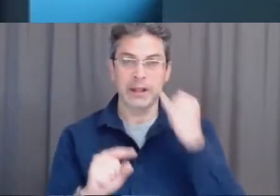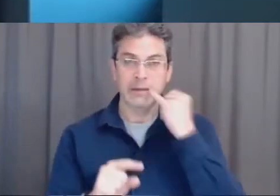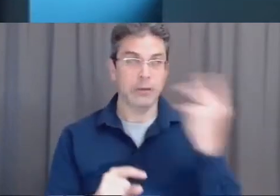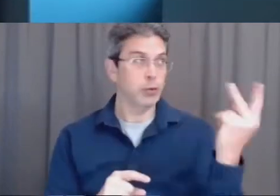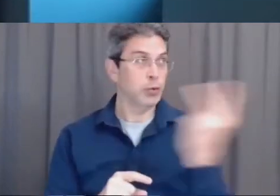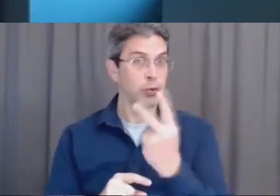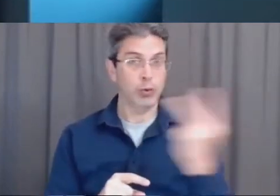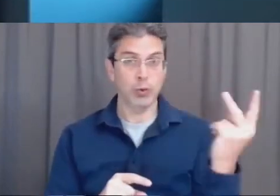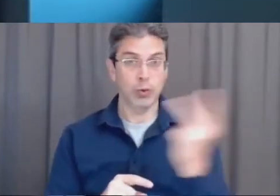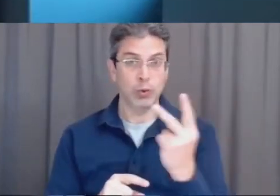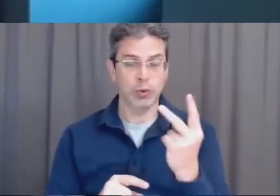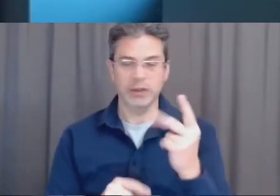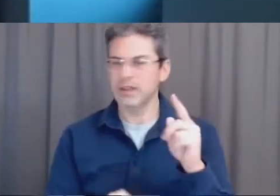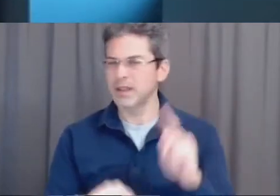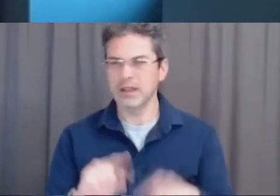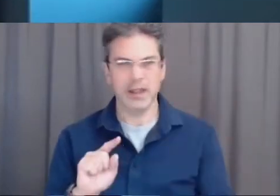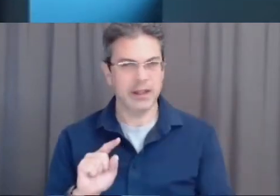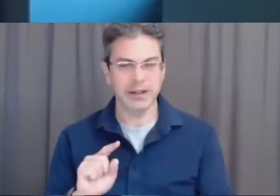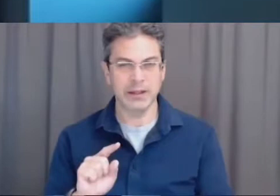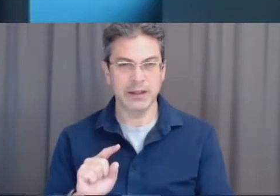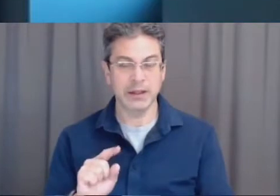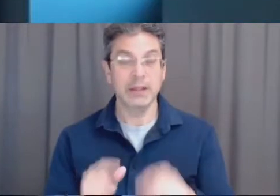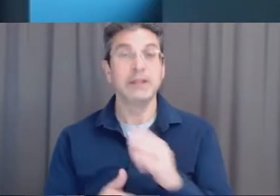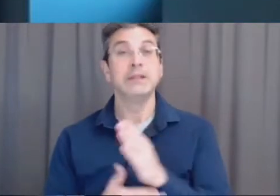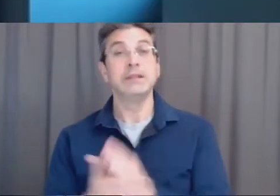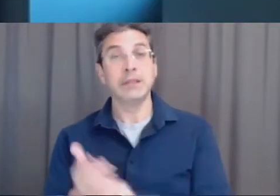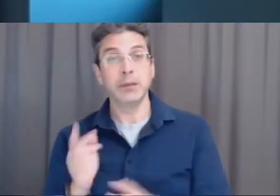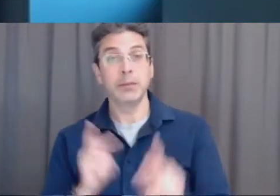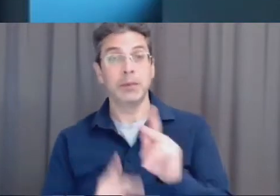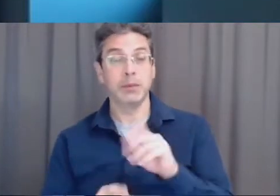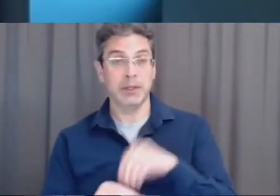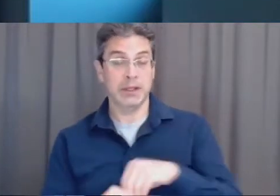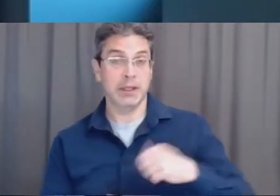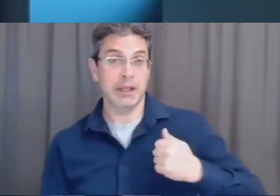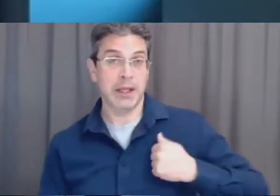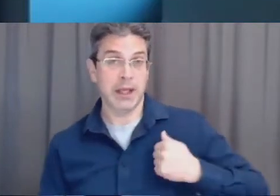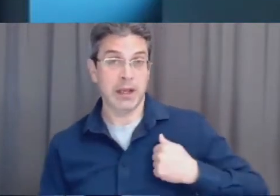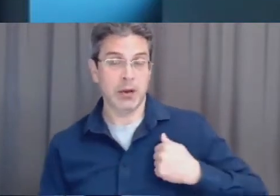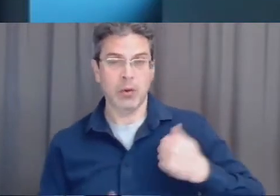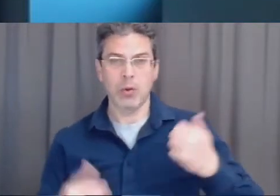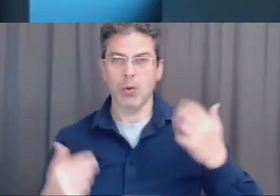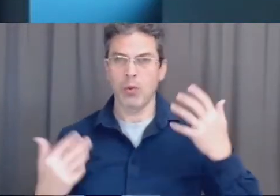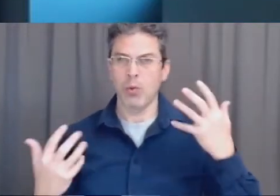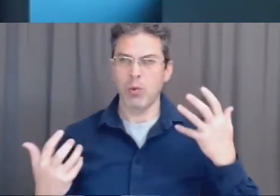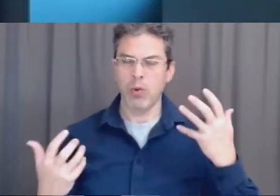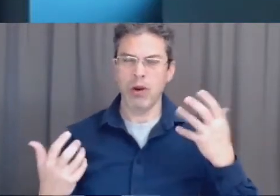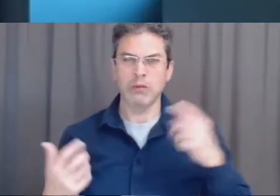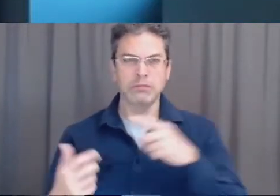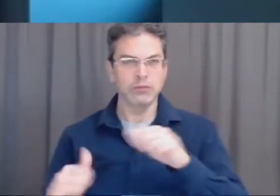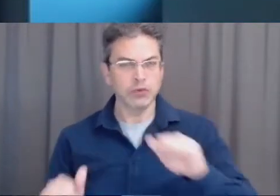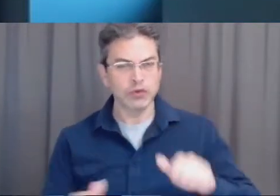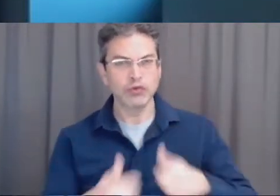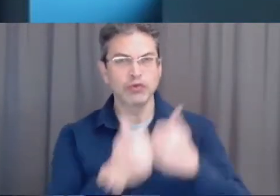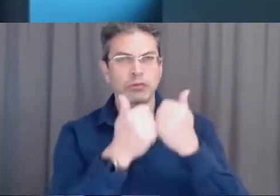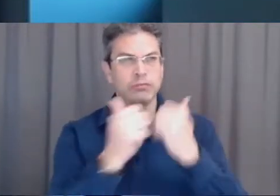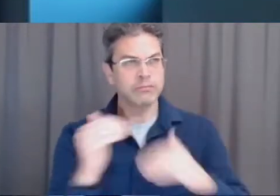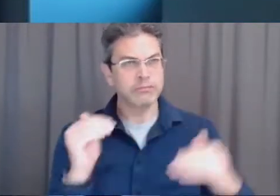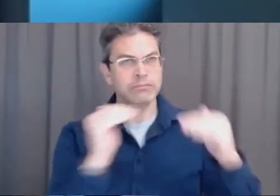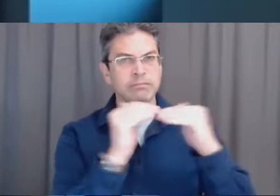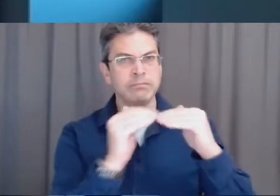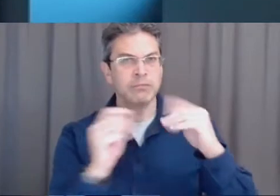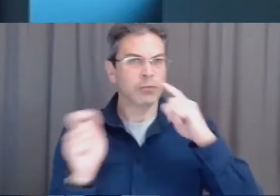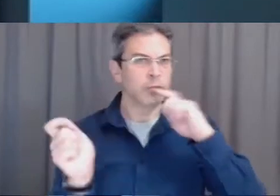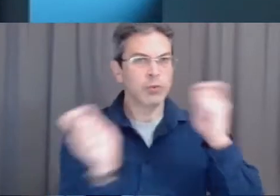wills. Although there are some people in this country who've been calling for all manner of retaliation against Beijing for